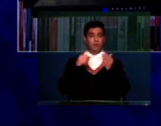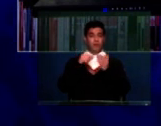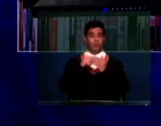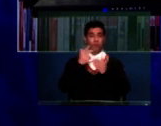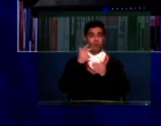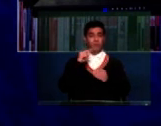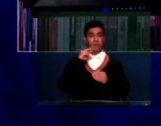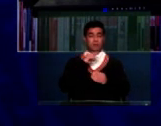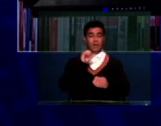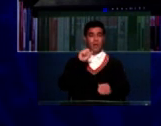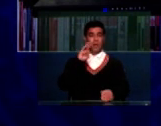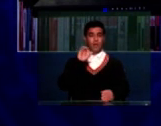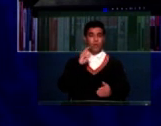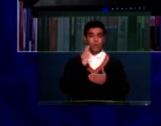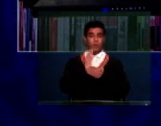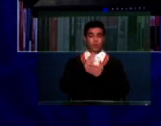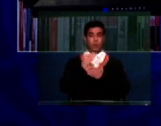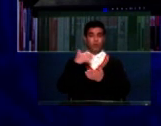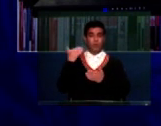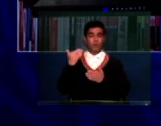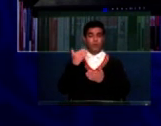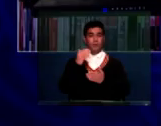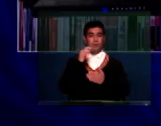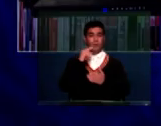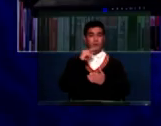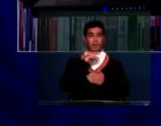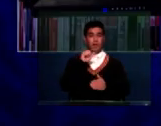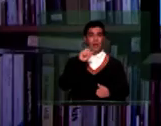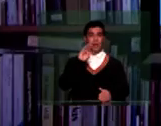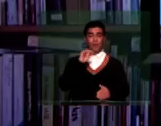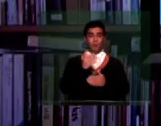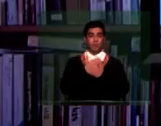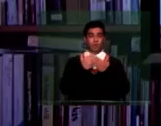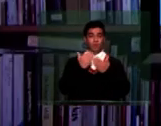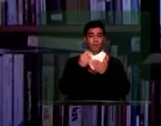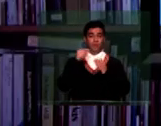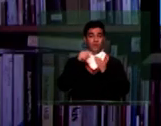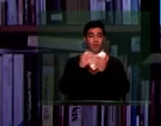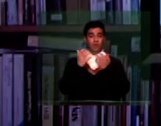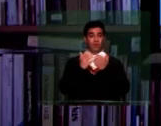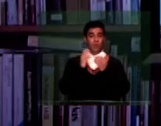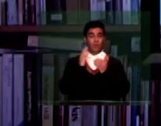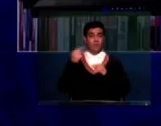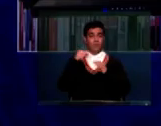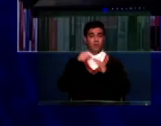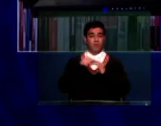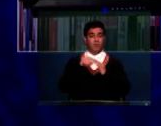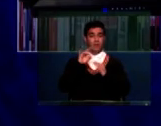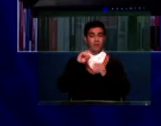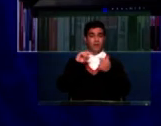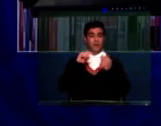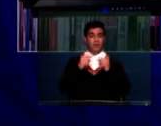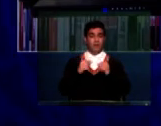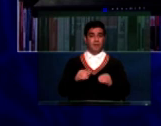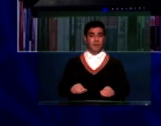kislorod atomi borligi, o'ng tomonda esa kislorod atomi yo'q ekanligi inobatga olib, shuning uchun biz reaksiyaning